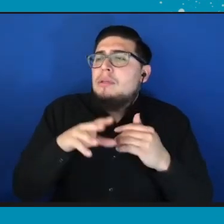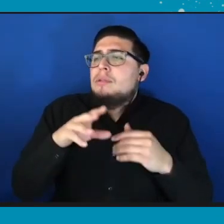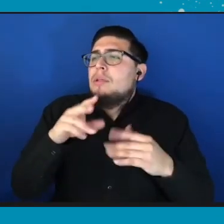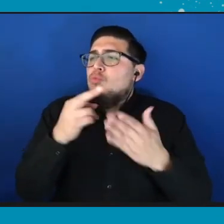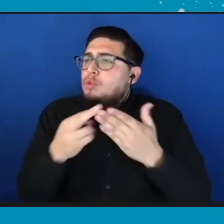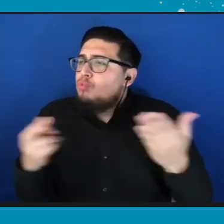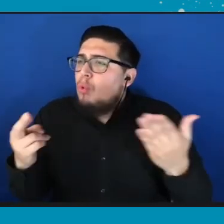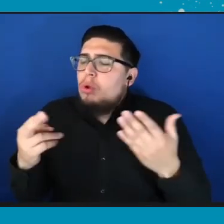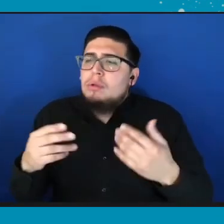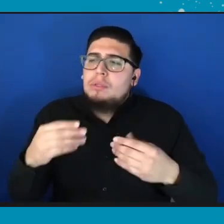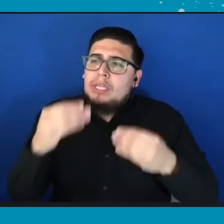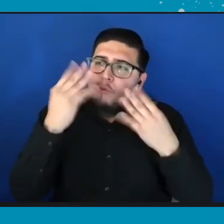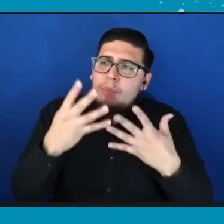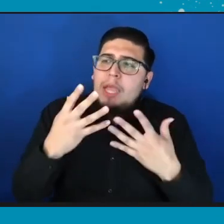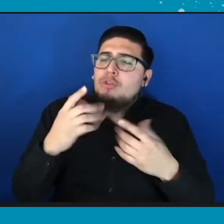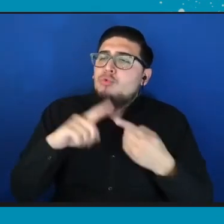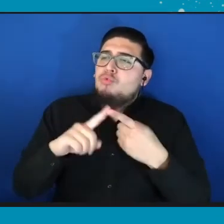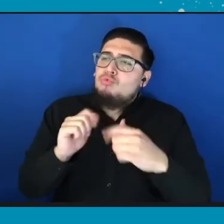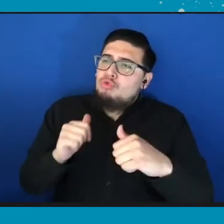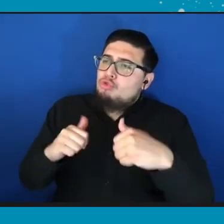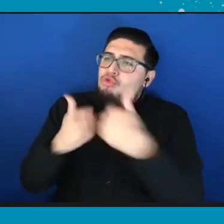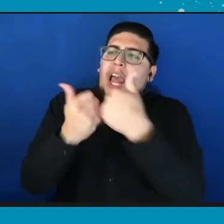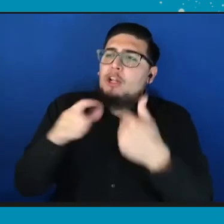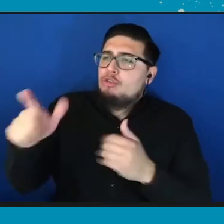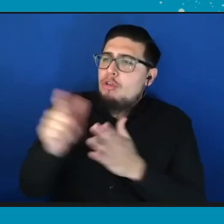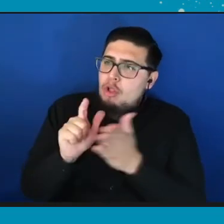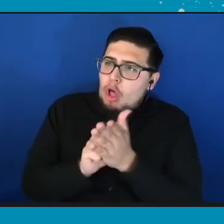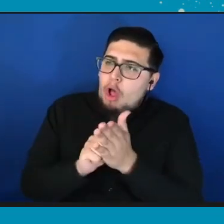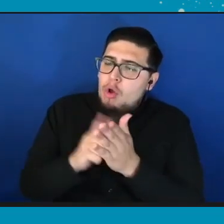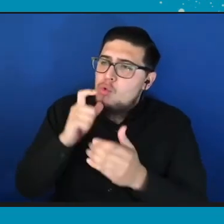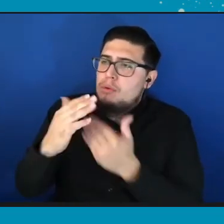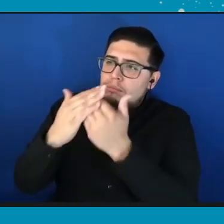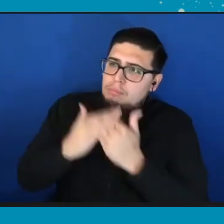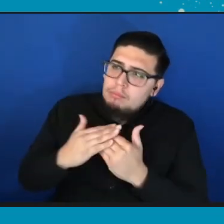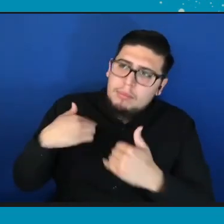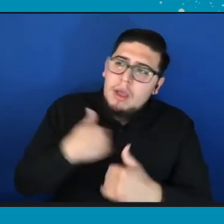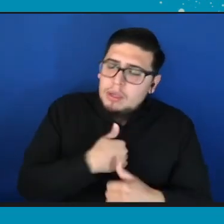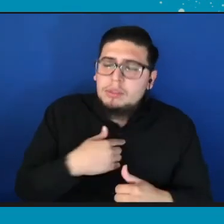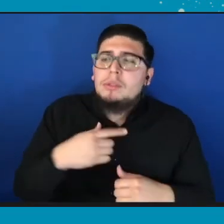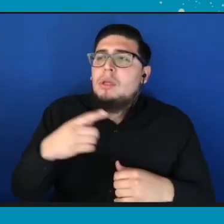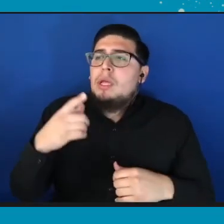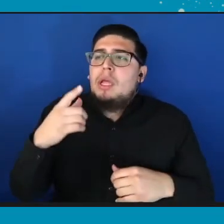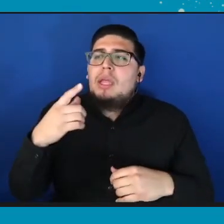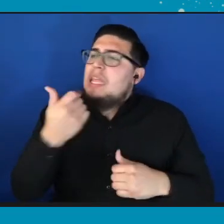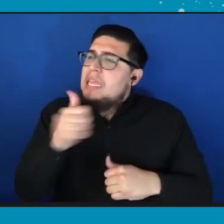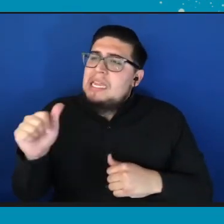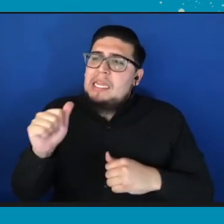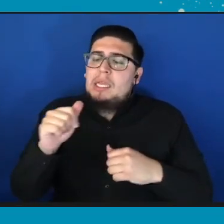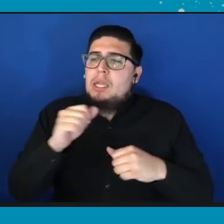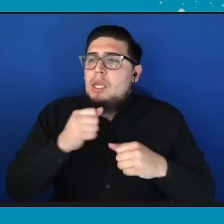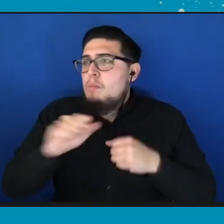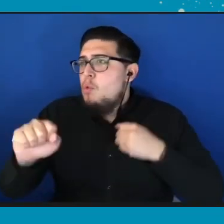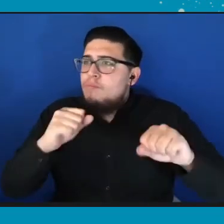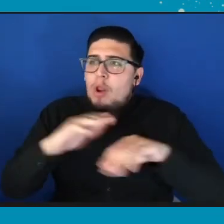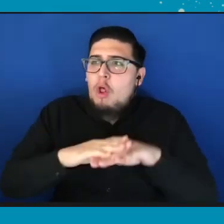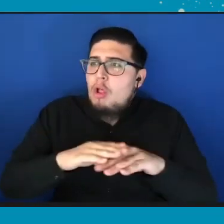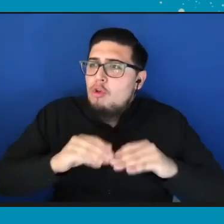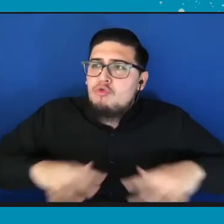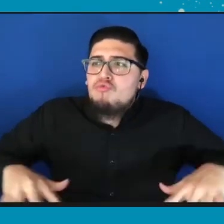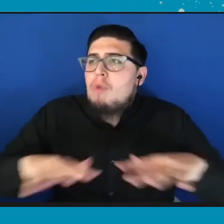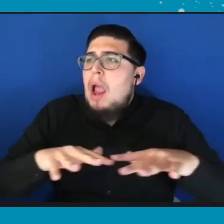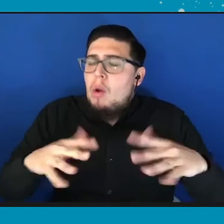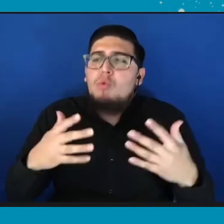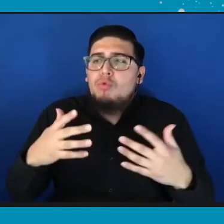laws in concert with movements on the ground. And so that's essentially what they would